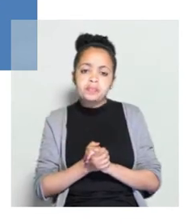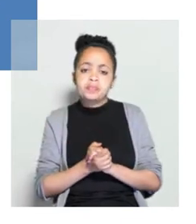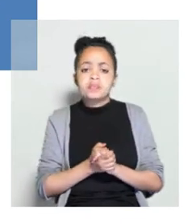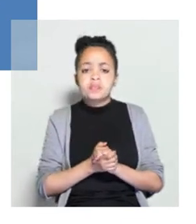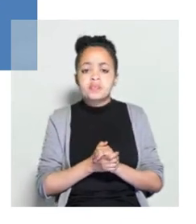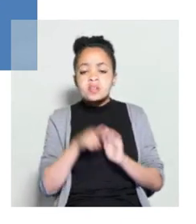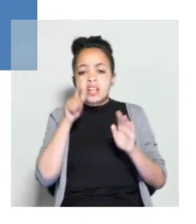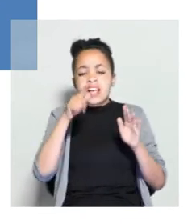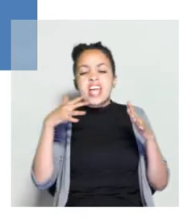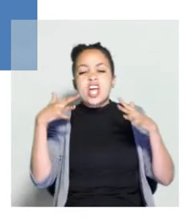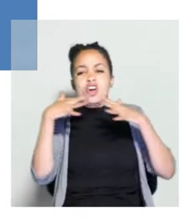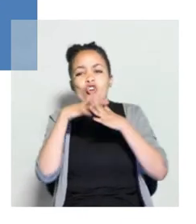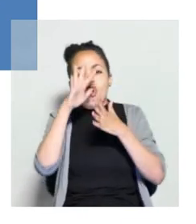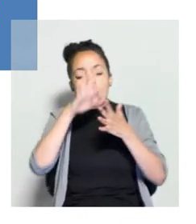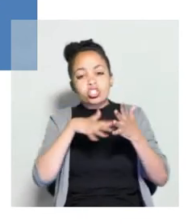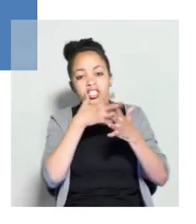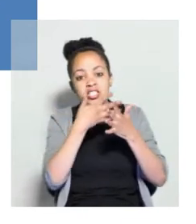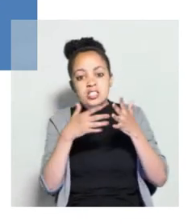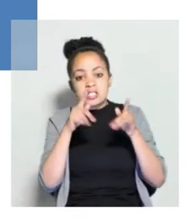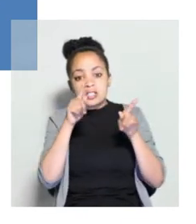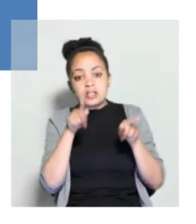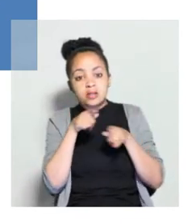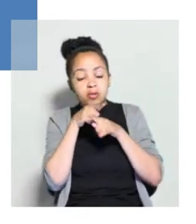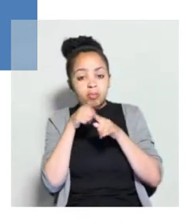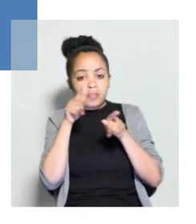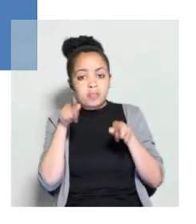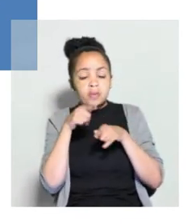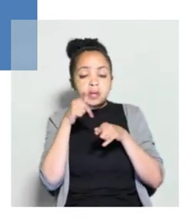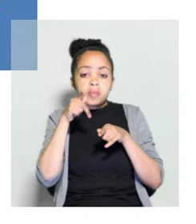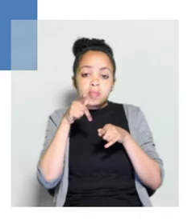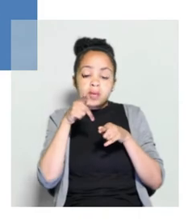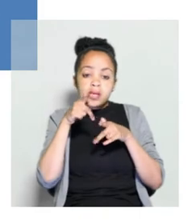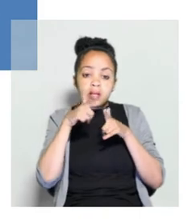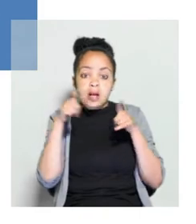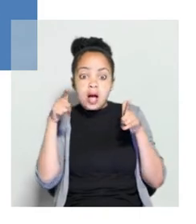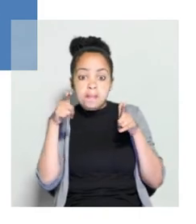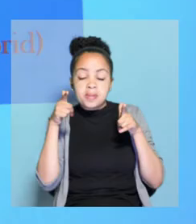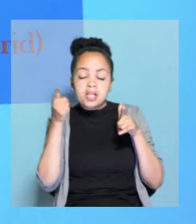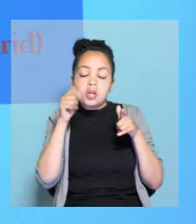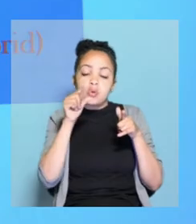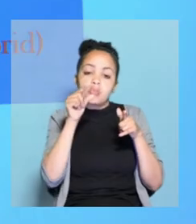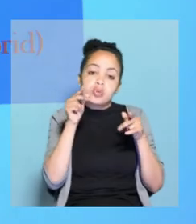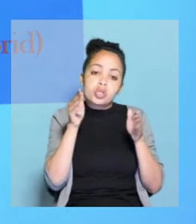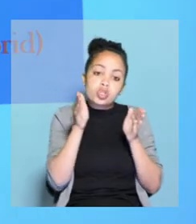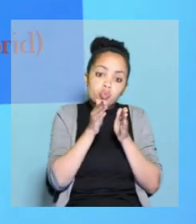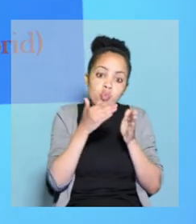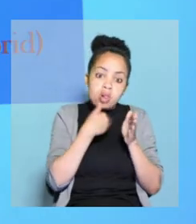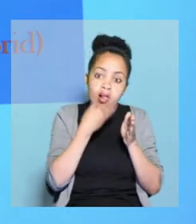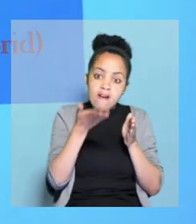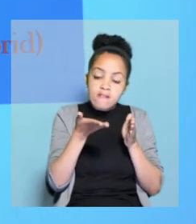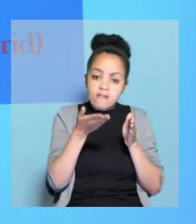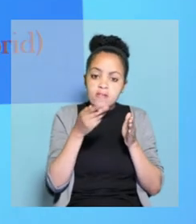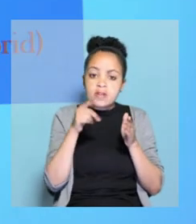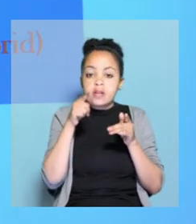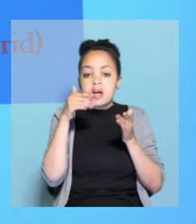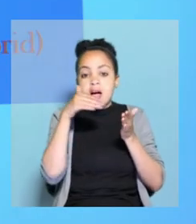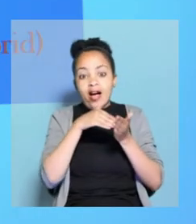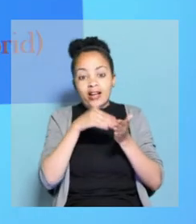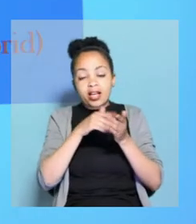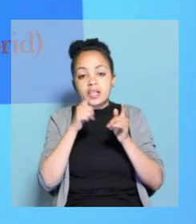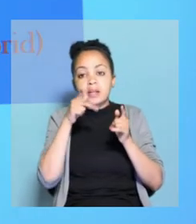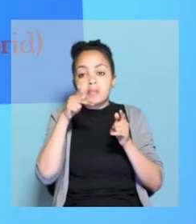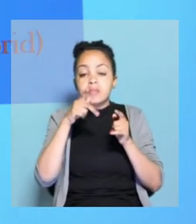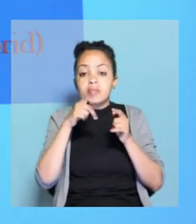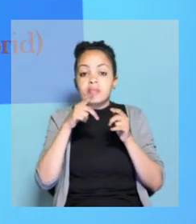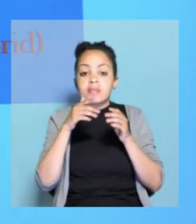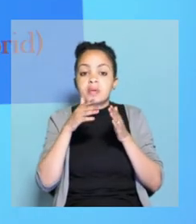If he cross in F1, P crossed with that P small, P capital P small is obtained here. And again, P